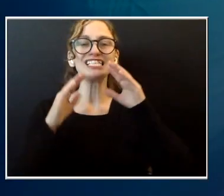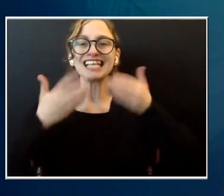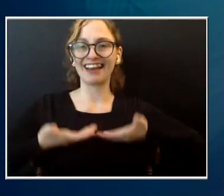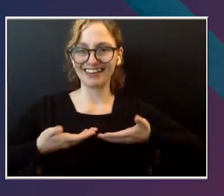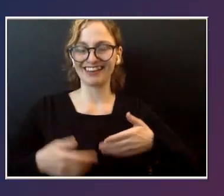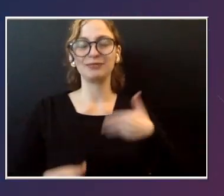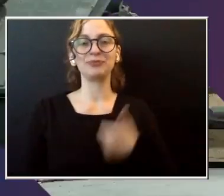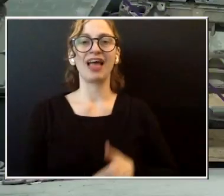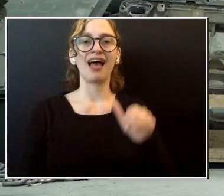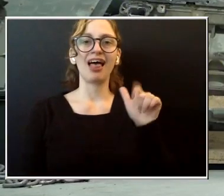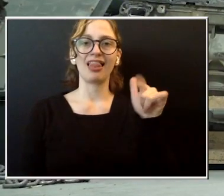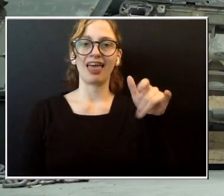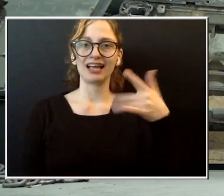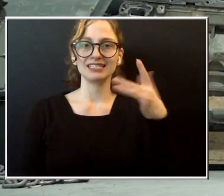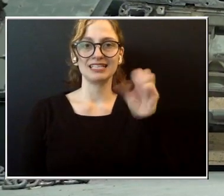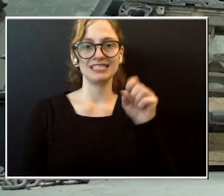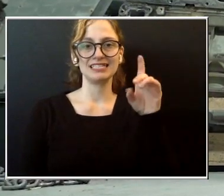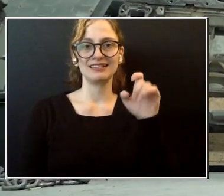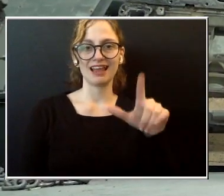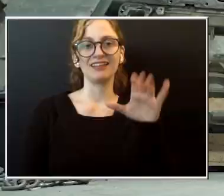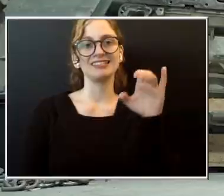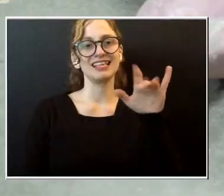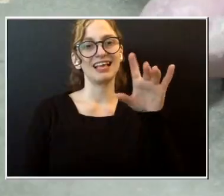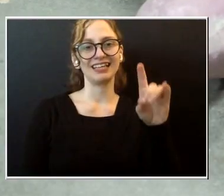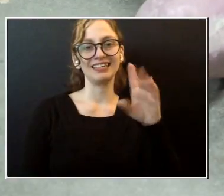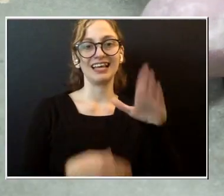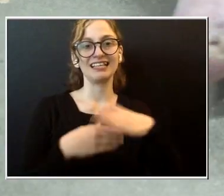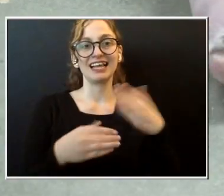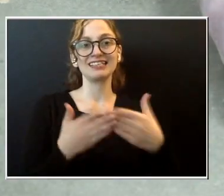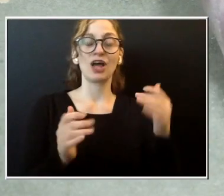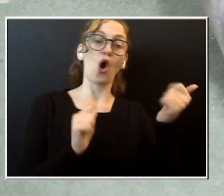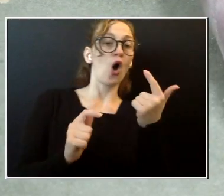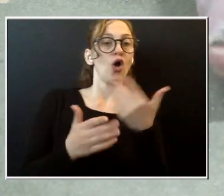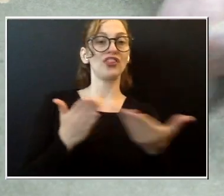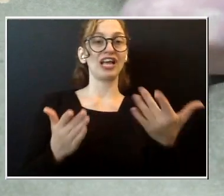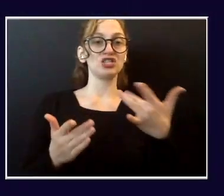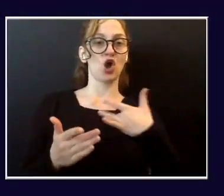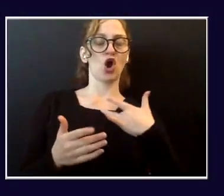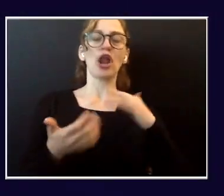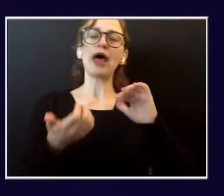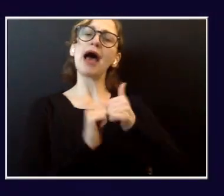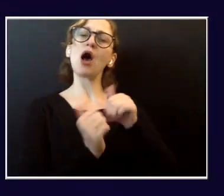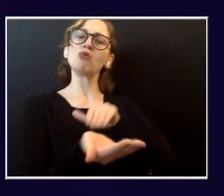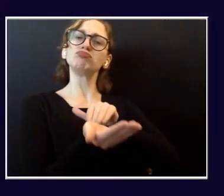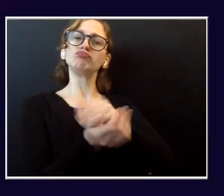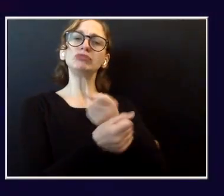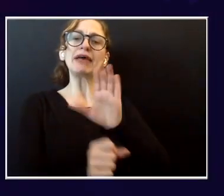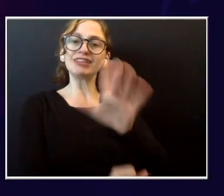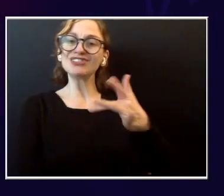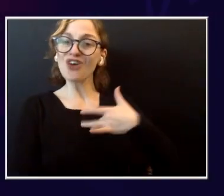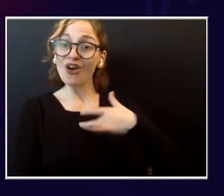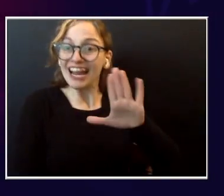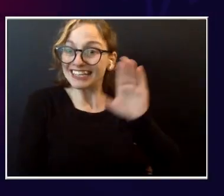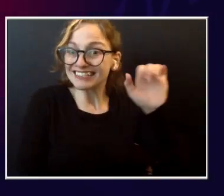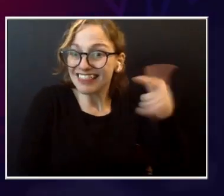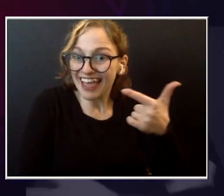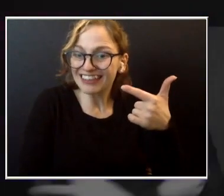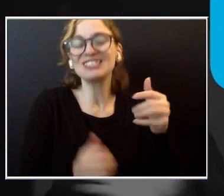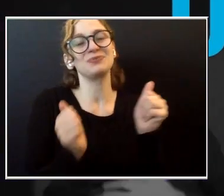next All Things Heart, how doctors saved his life and his legs with some cutting-edge medicine.